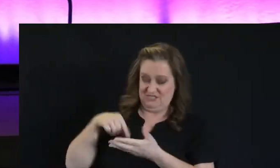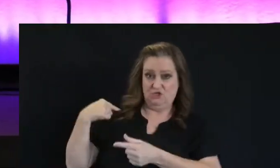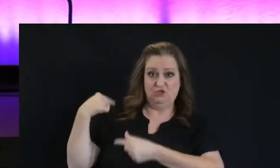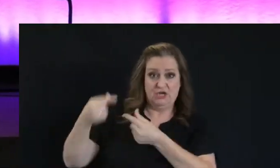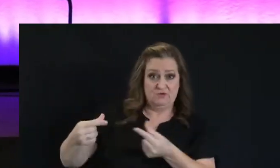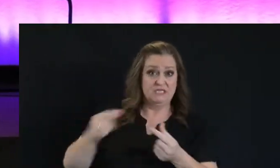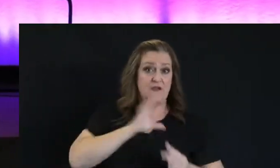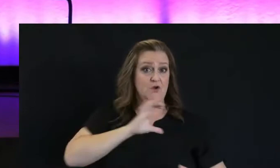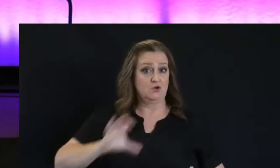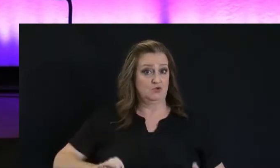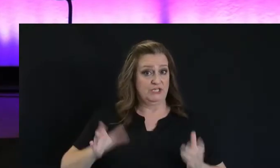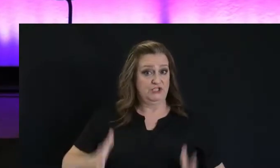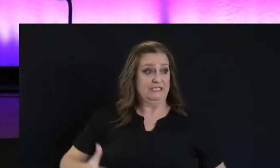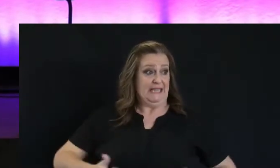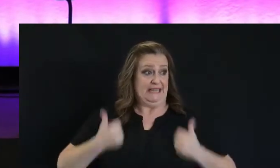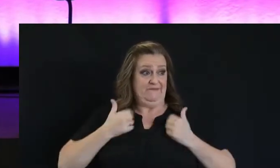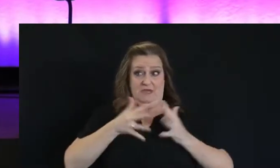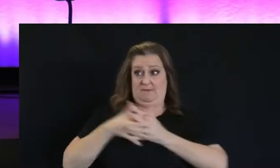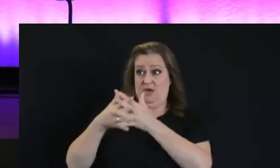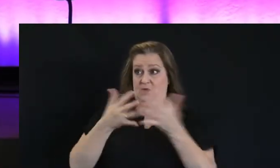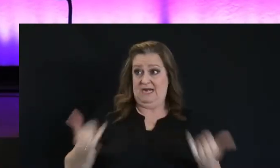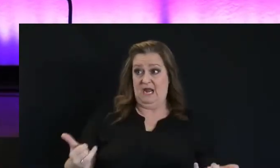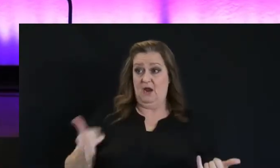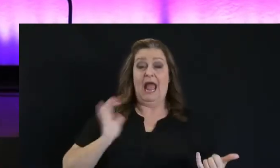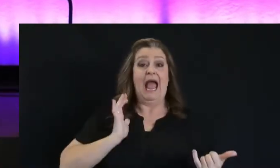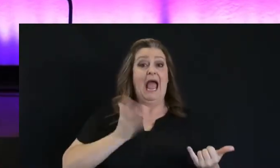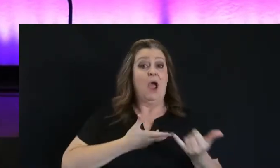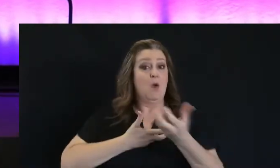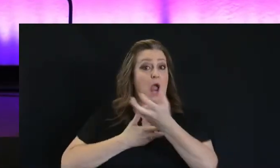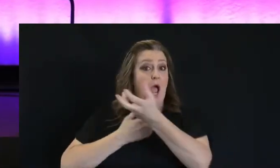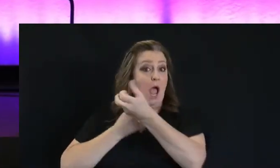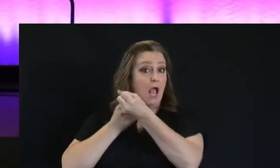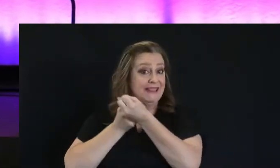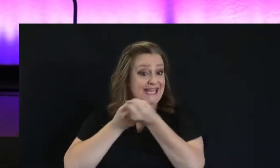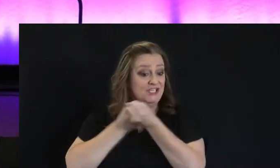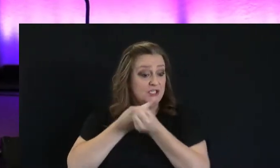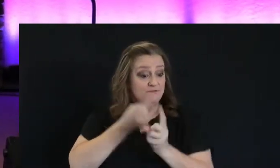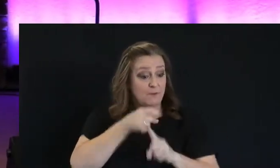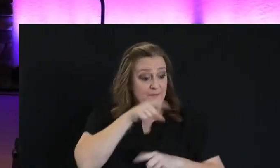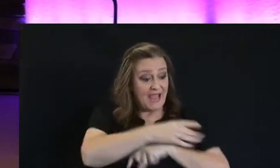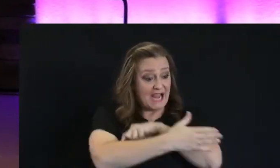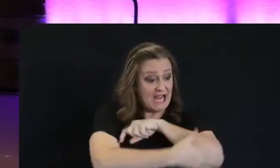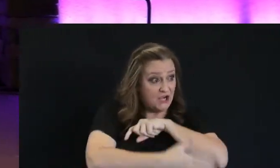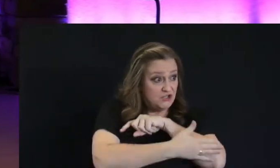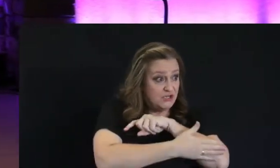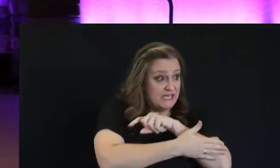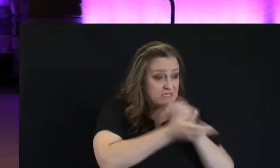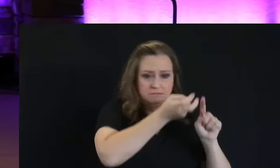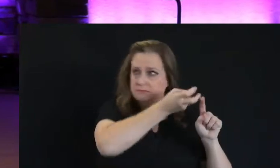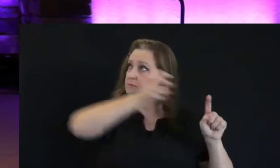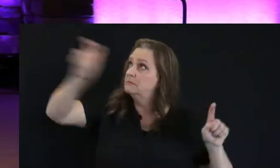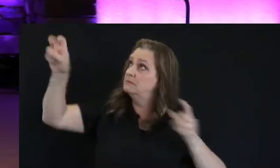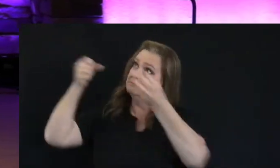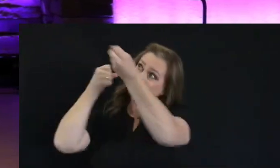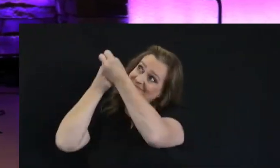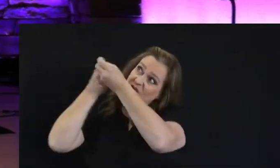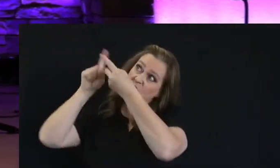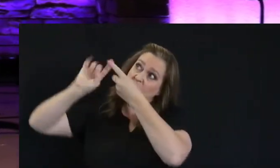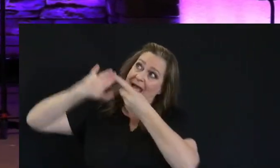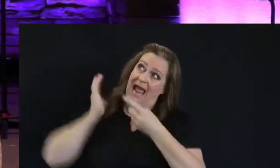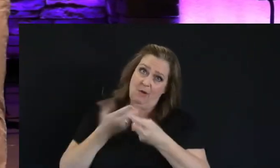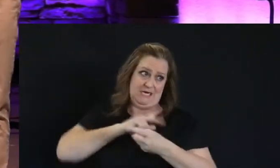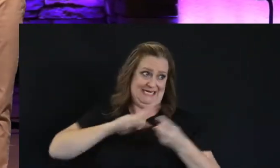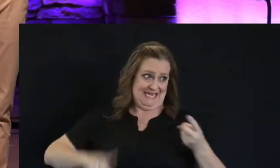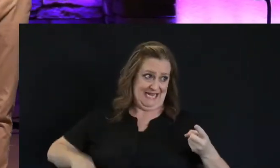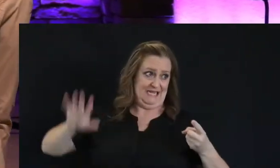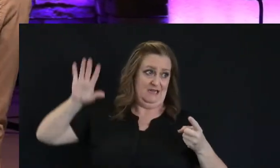Christians living in America right now, is we need to transfer our allegiance from this country to our king and his kingdom. Now, don't get me